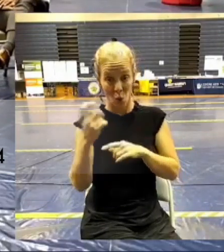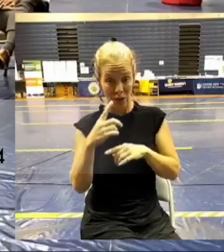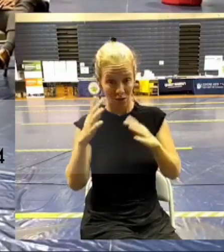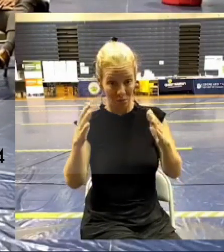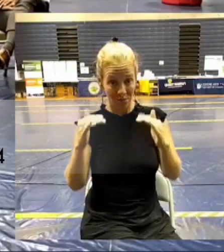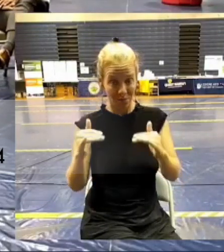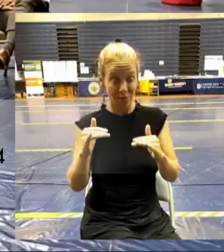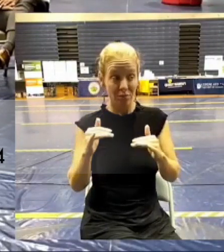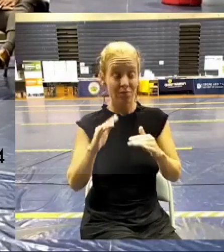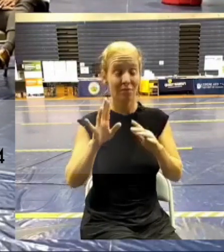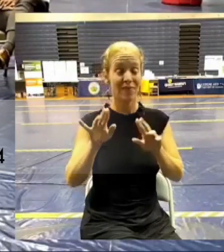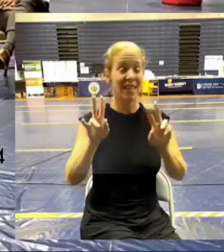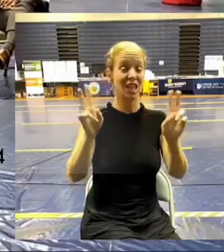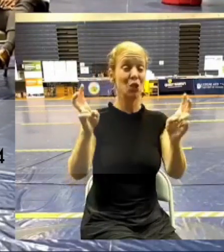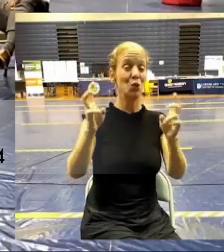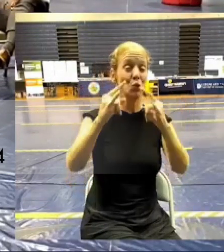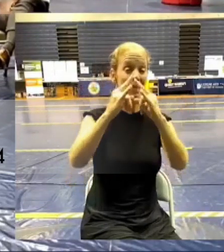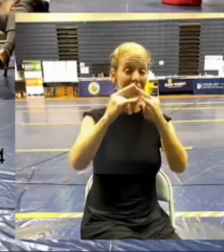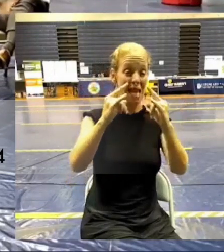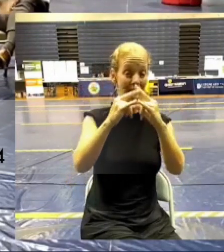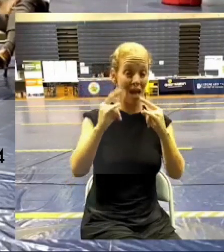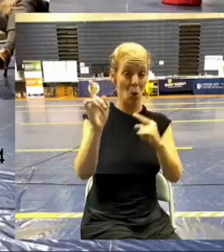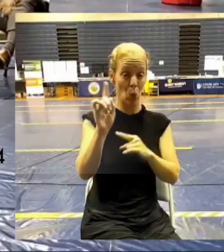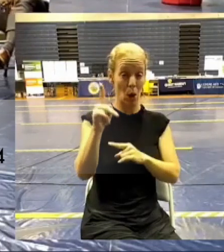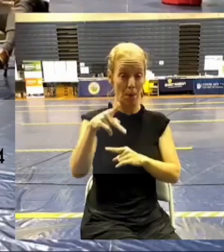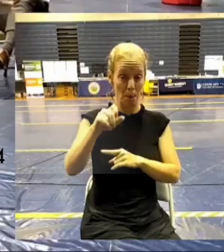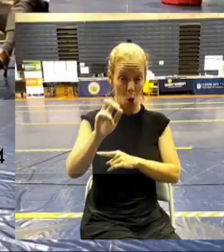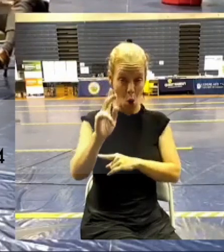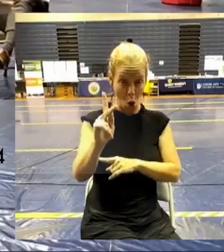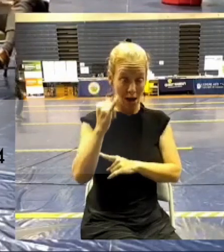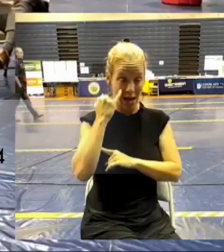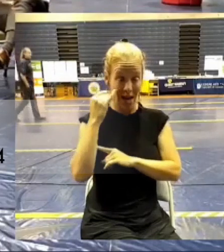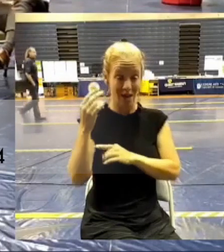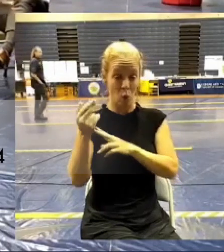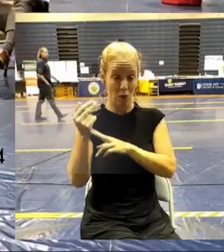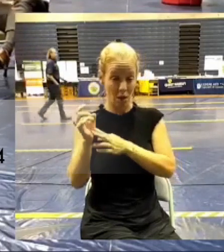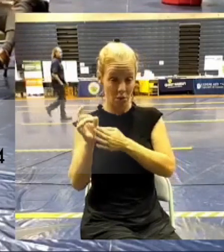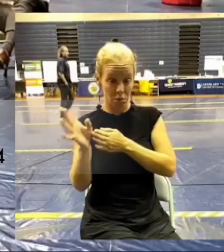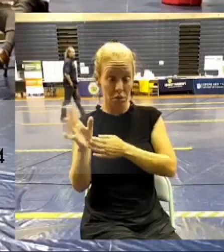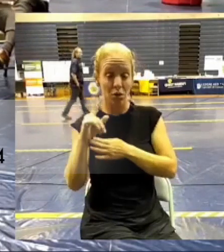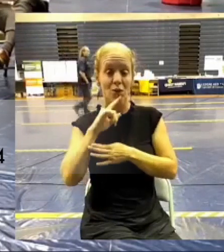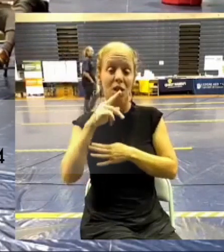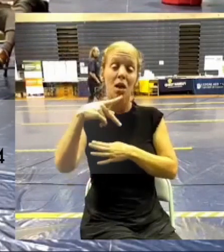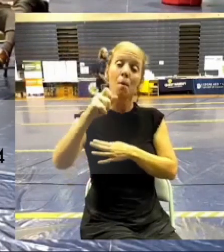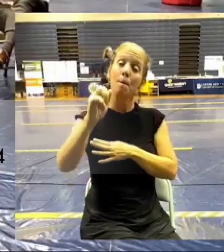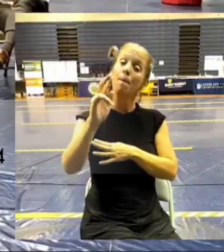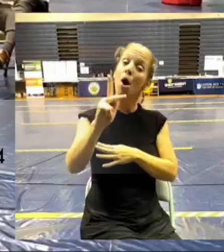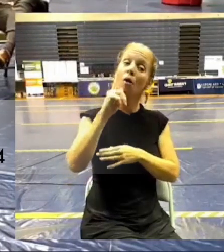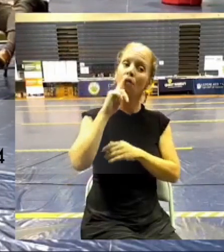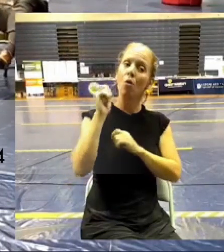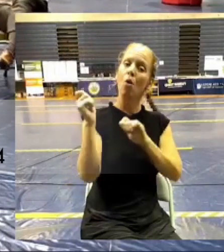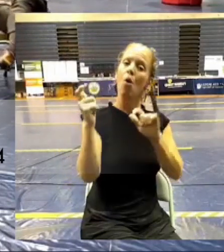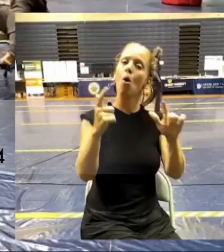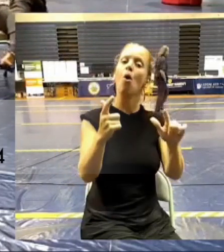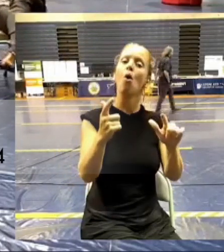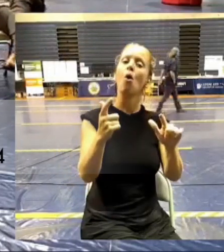you know, this whole issue about whether you can put a tent up in the park. So I just wanted to share that the parks are for everybody's